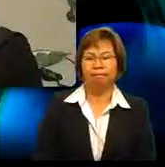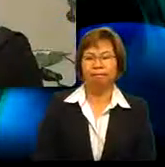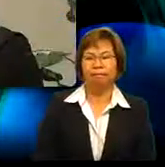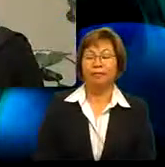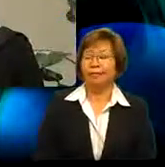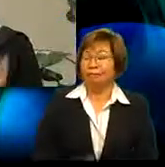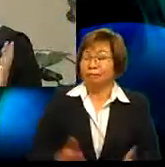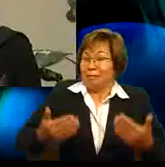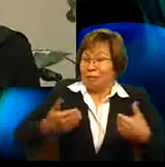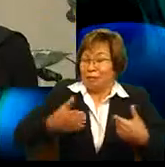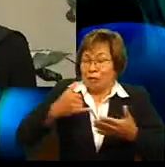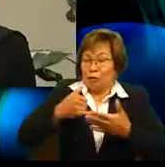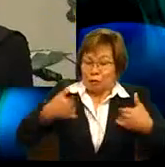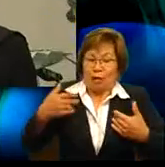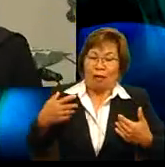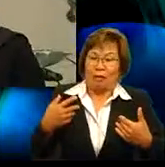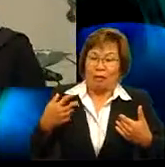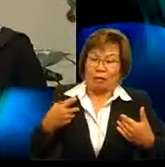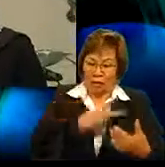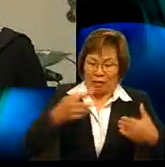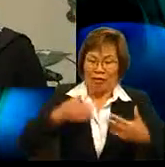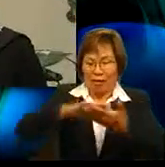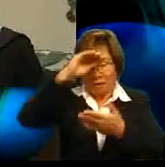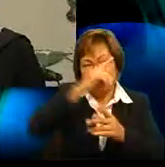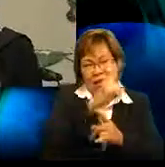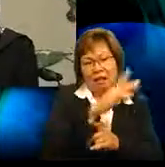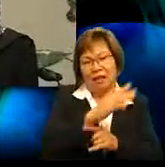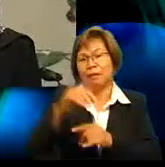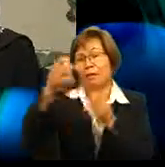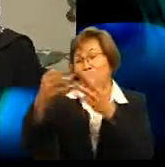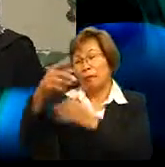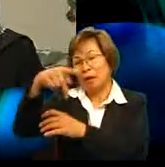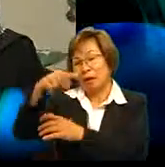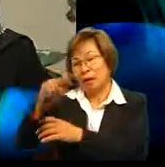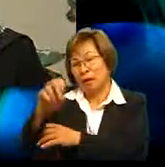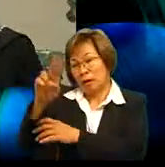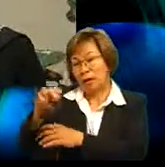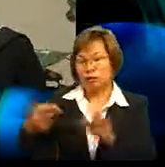There you have it. We have learned singular and plural nouns. Do